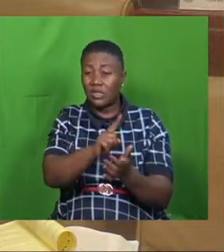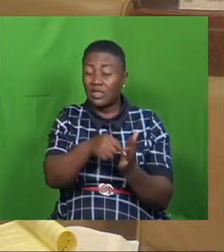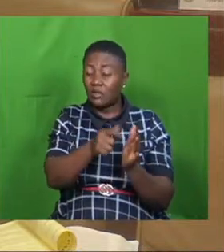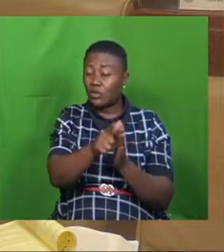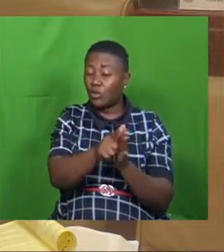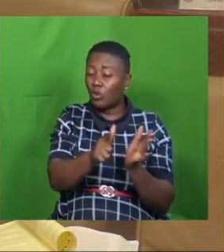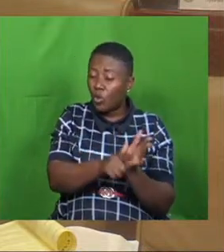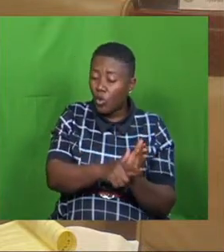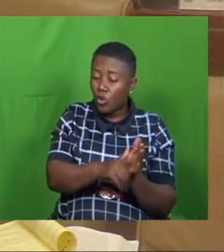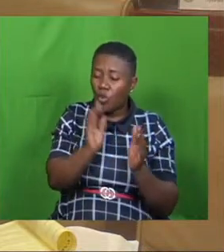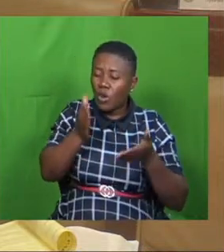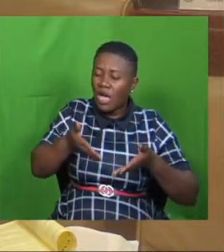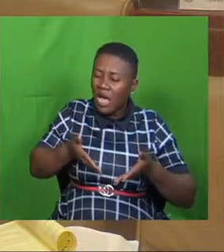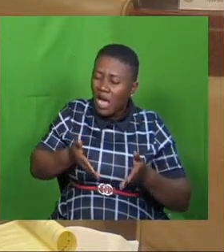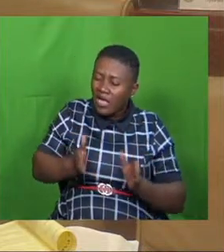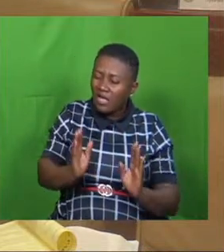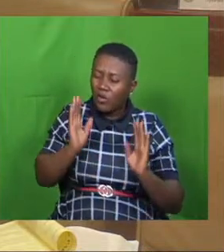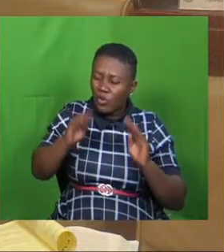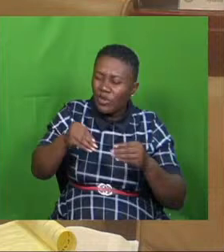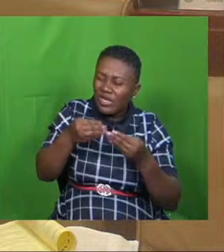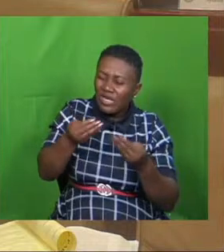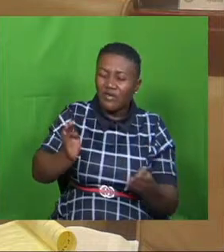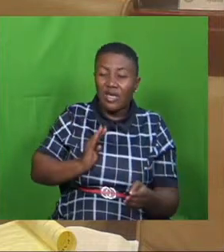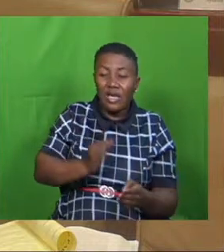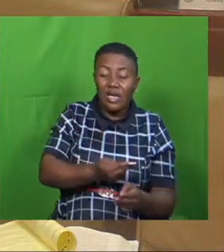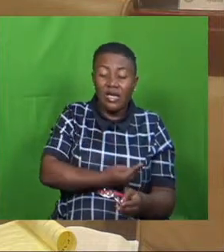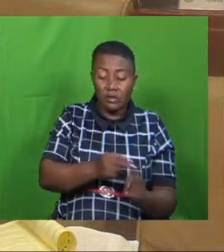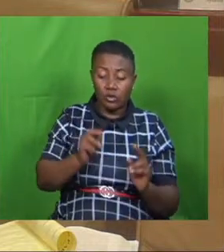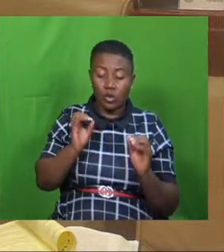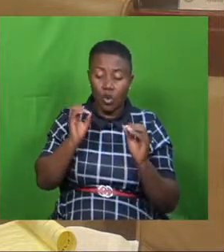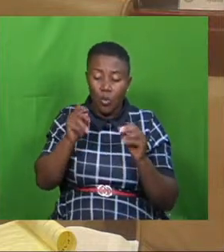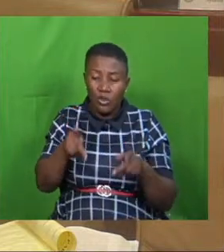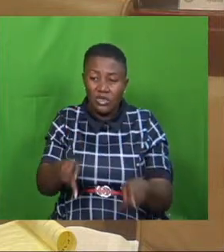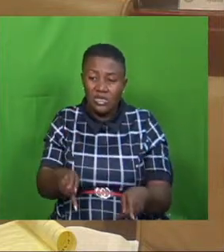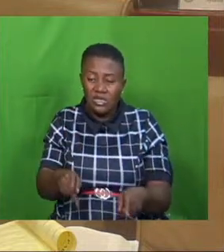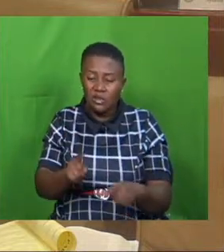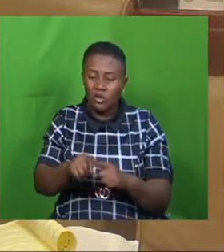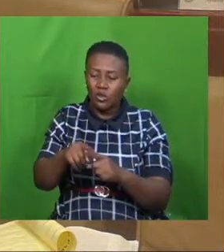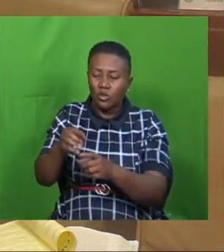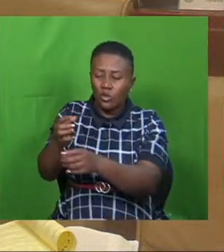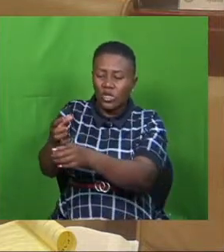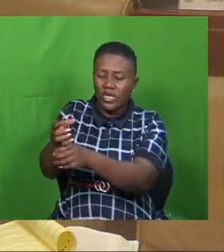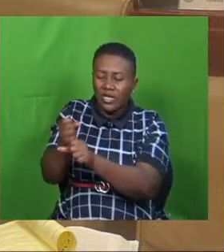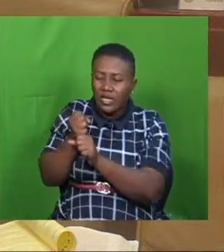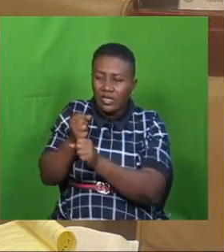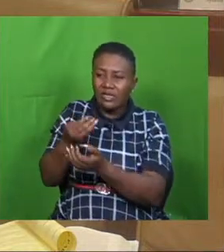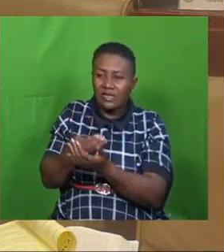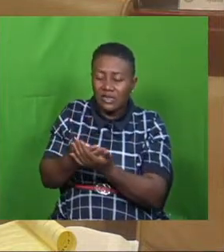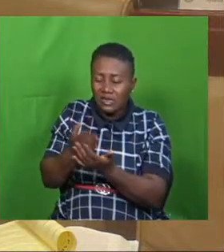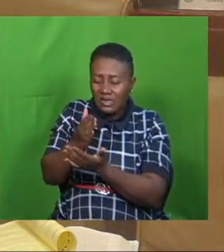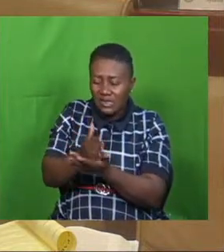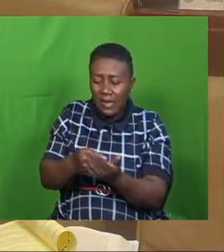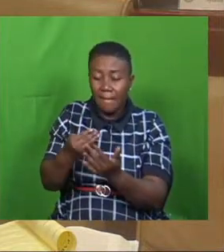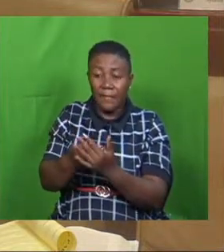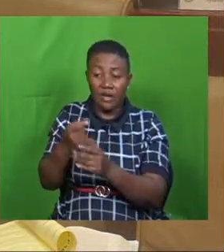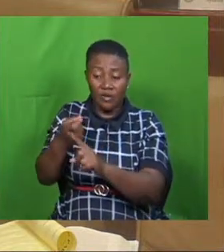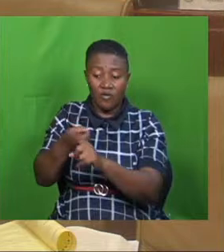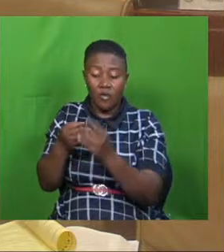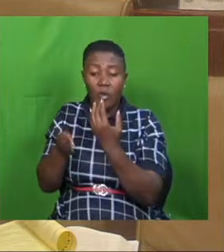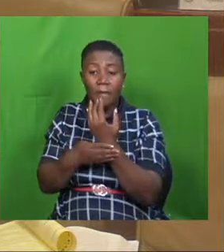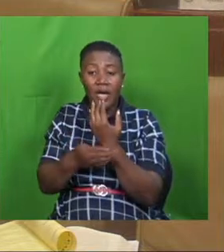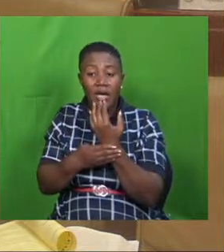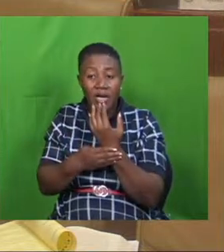us the opportunity to take some good money from the bank for purposes